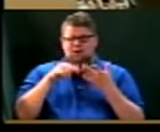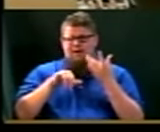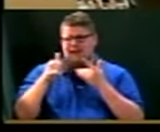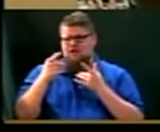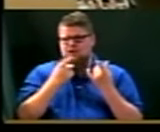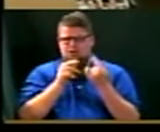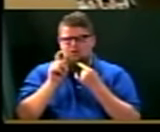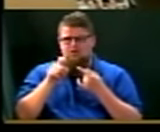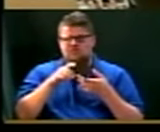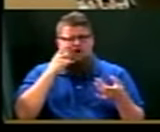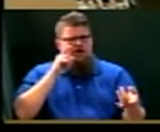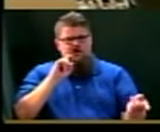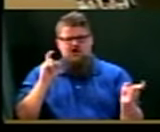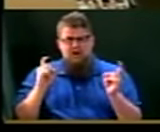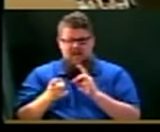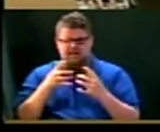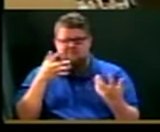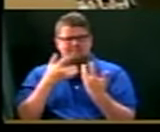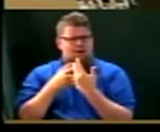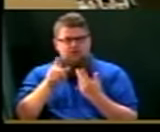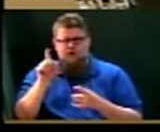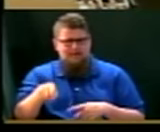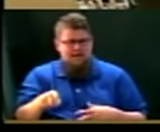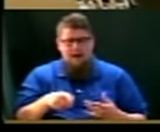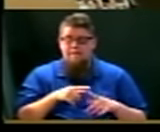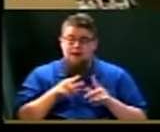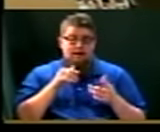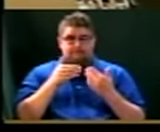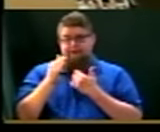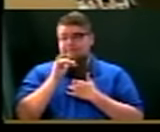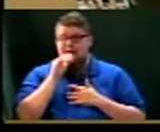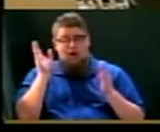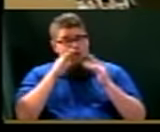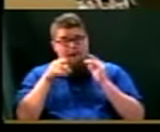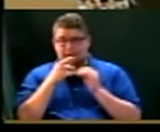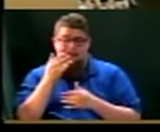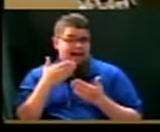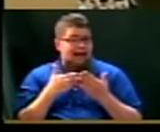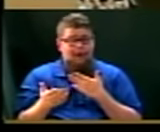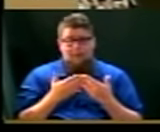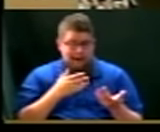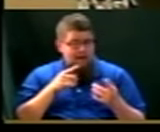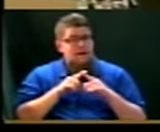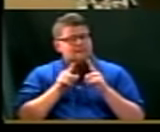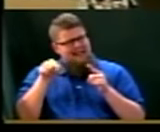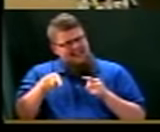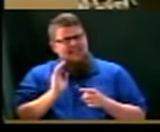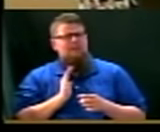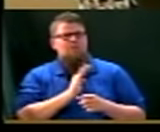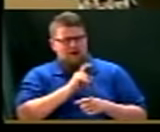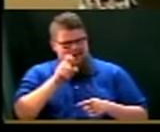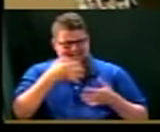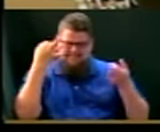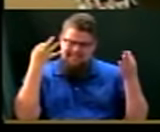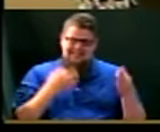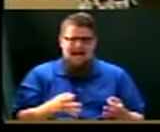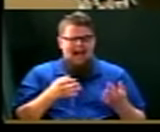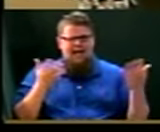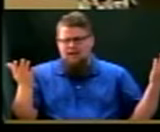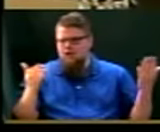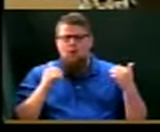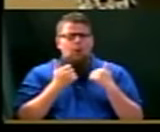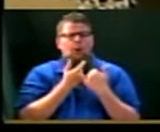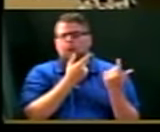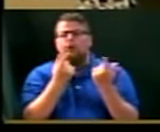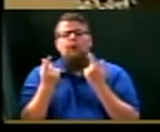what you want it to be. But like I said, I won't be here to worry about it anyway. But this board needs to decide which direction we want to go in and which